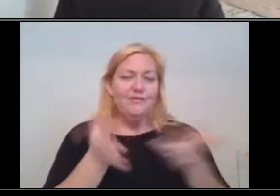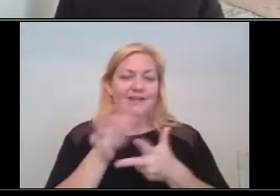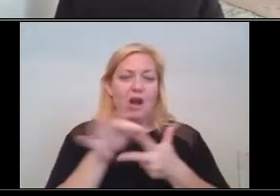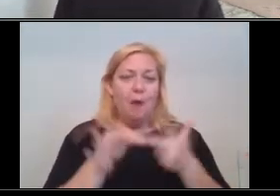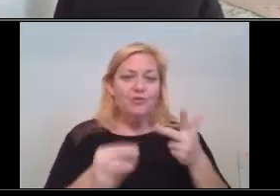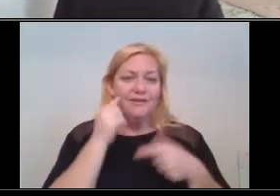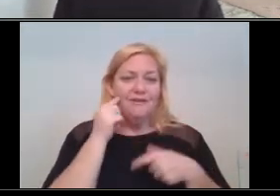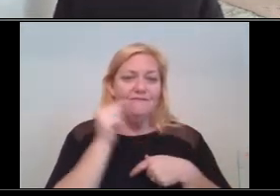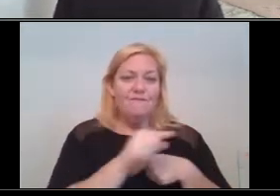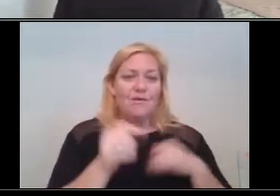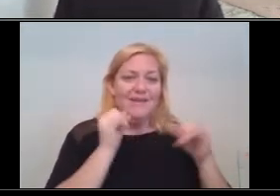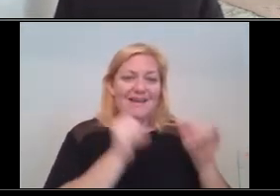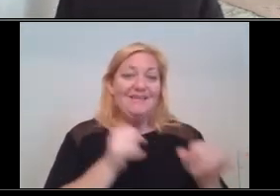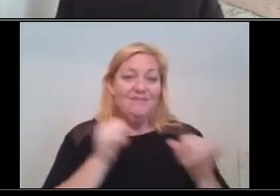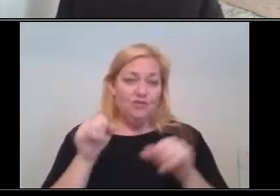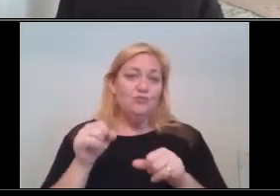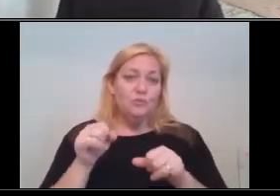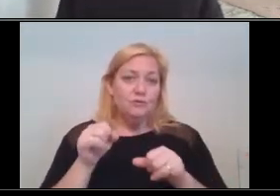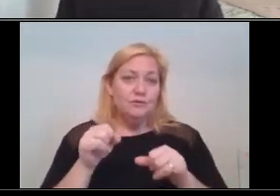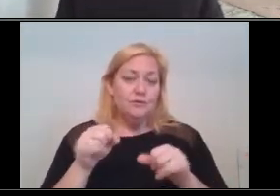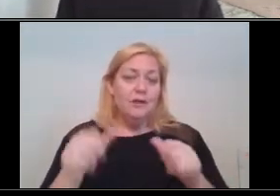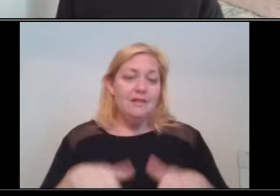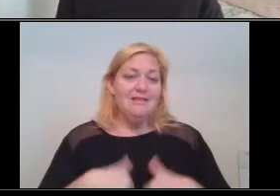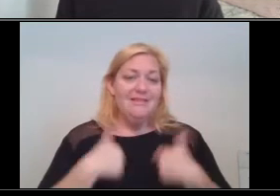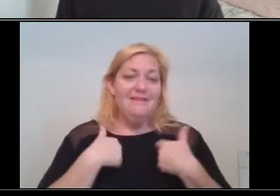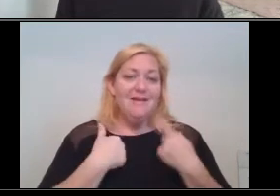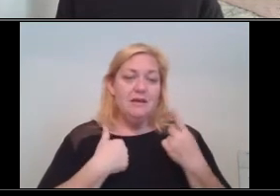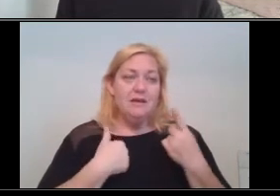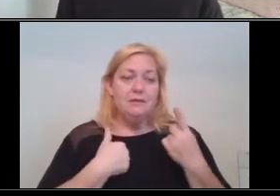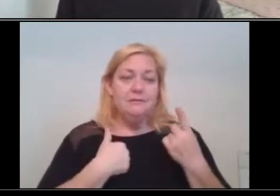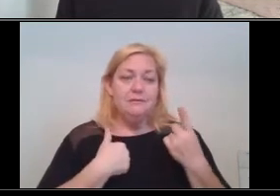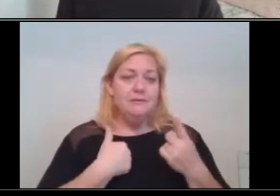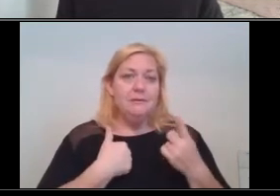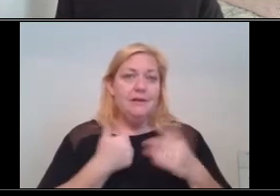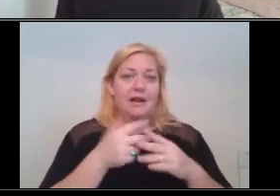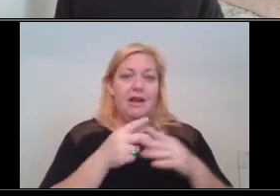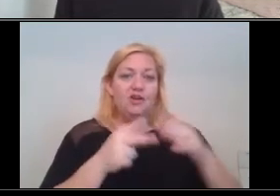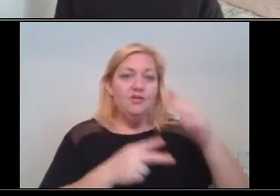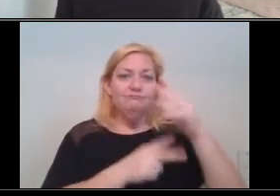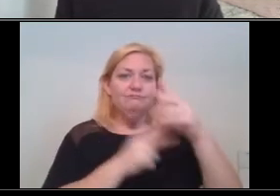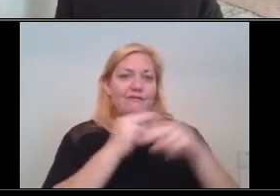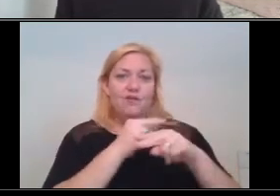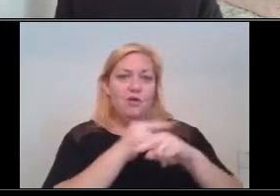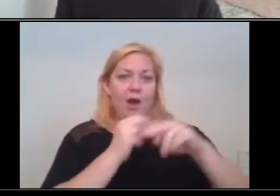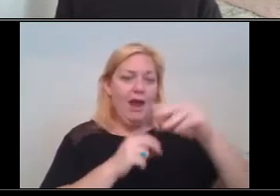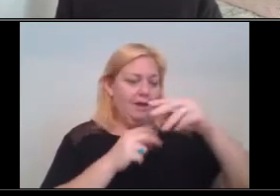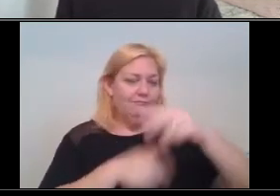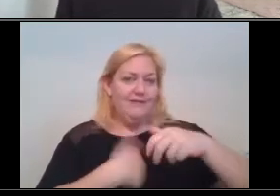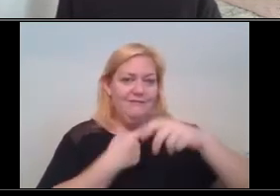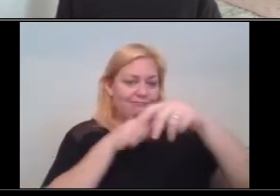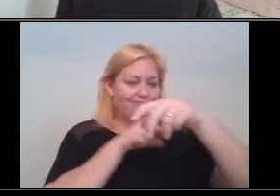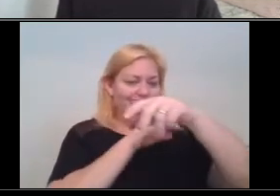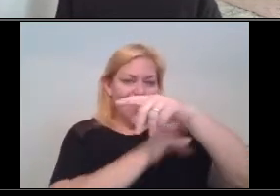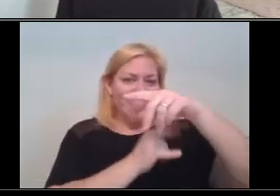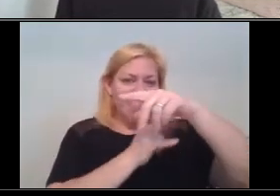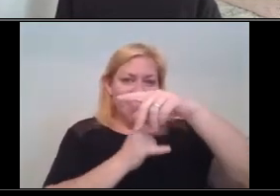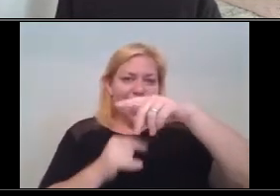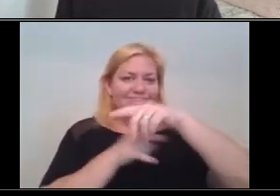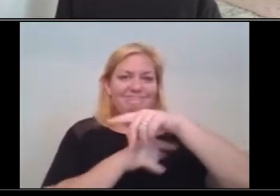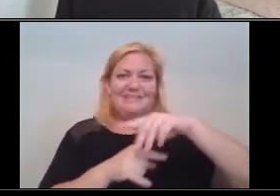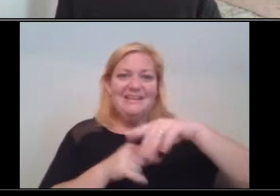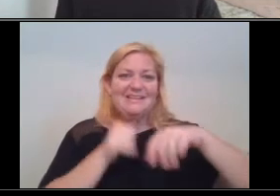for the individuals living under a freeway facility there. It's not a safe situation